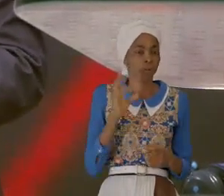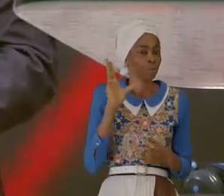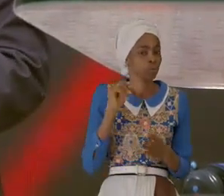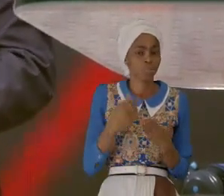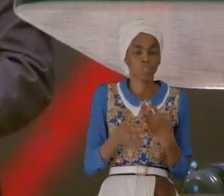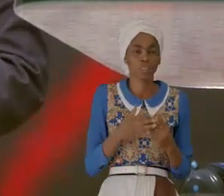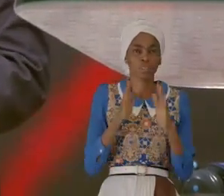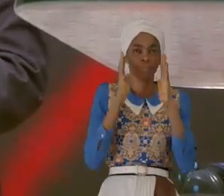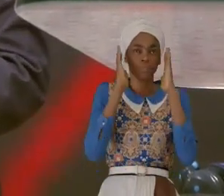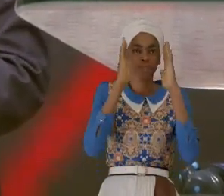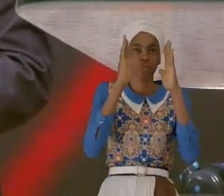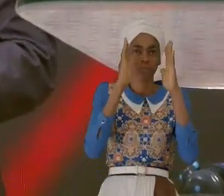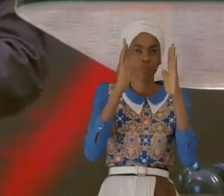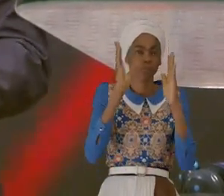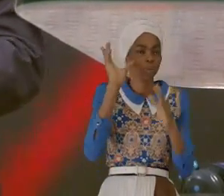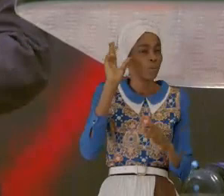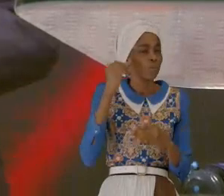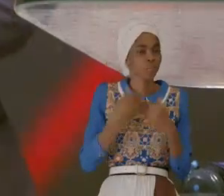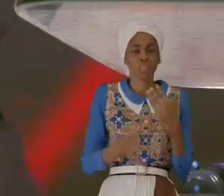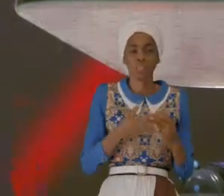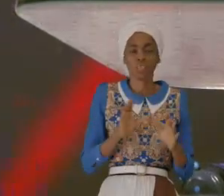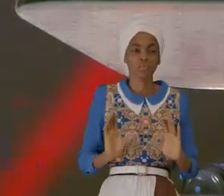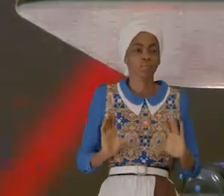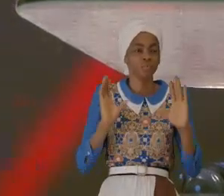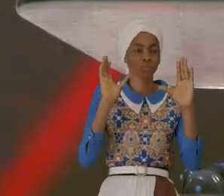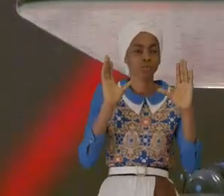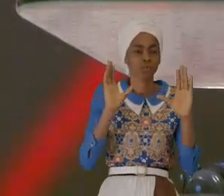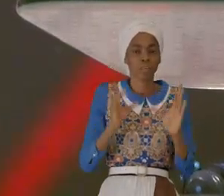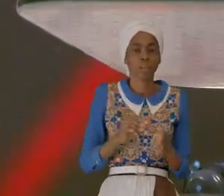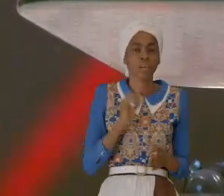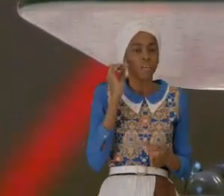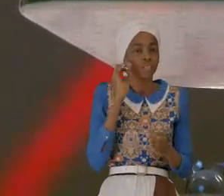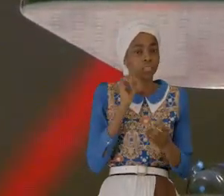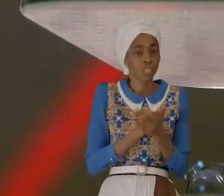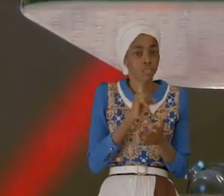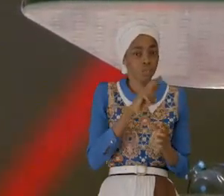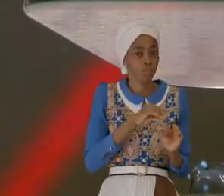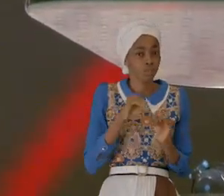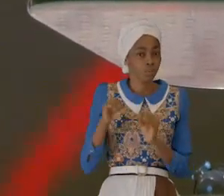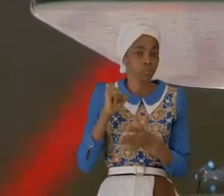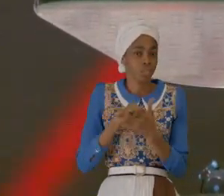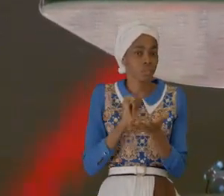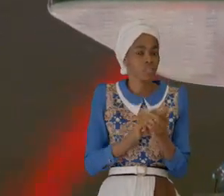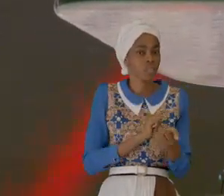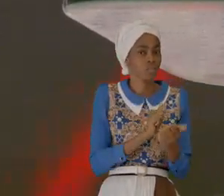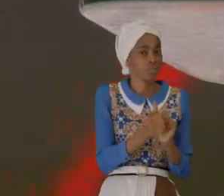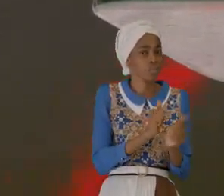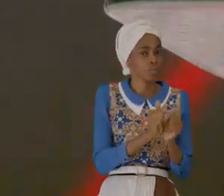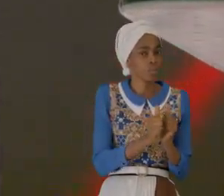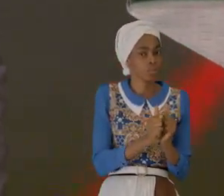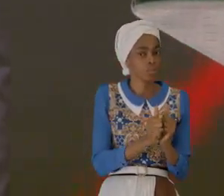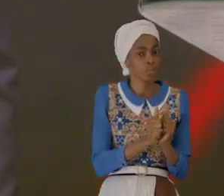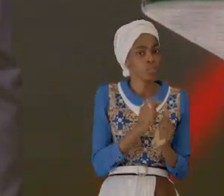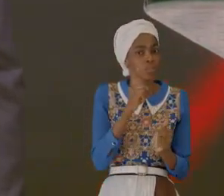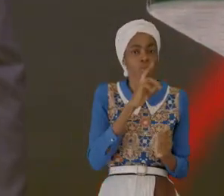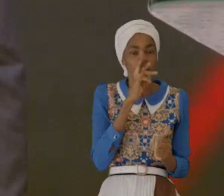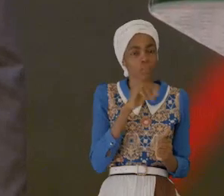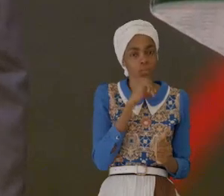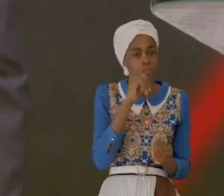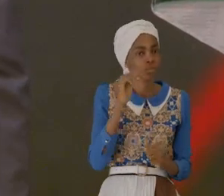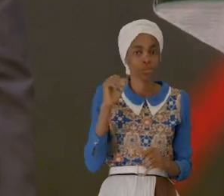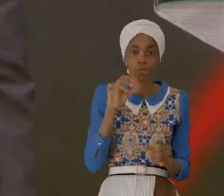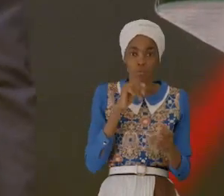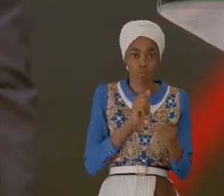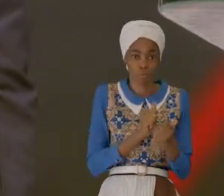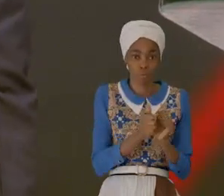what concentration, what sweating you put into that running, you're off track. And